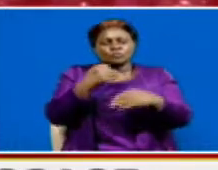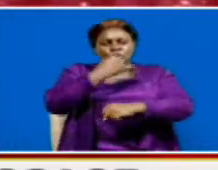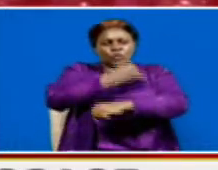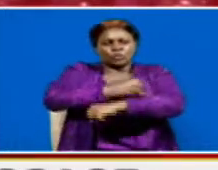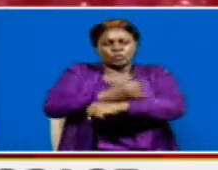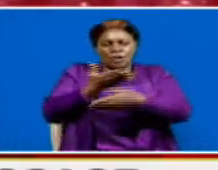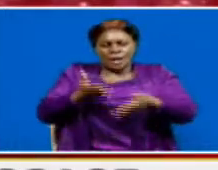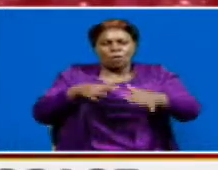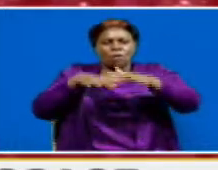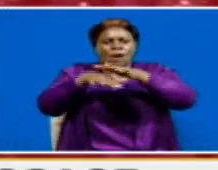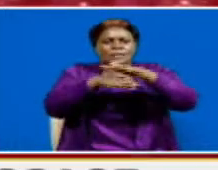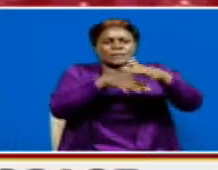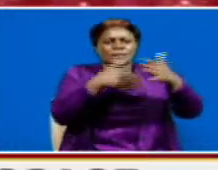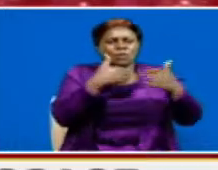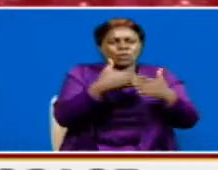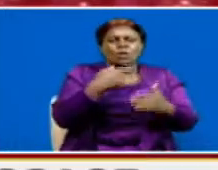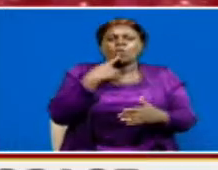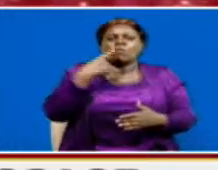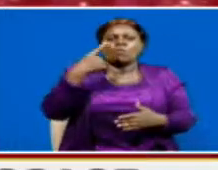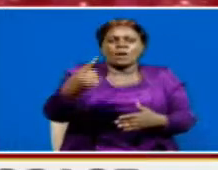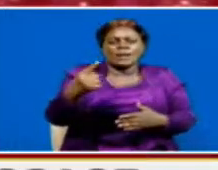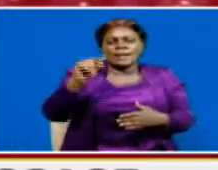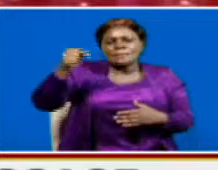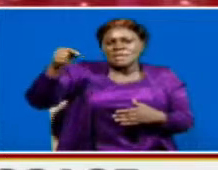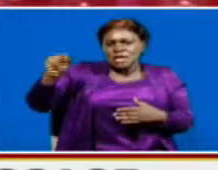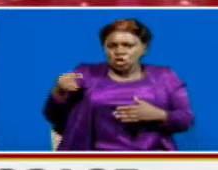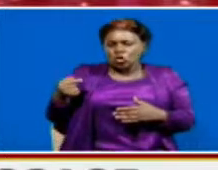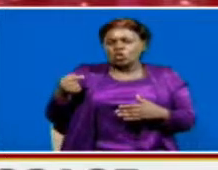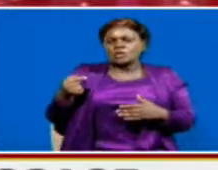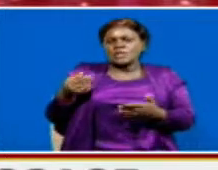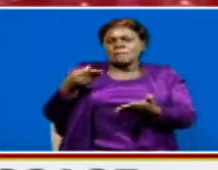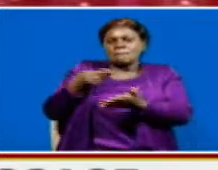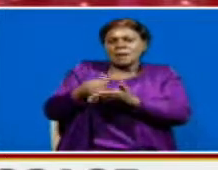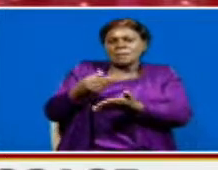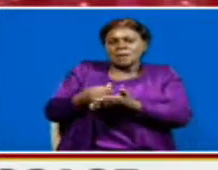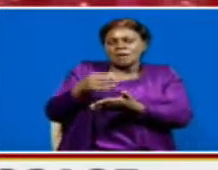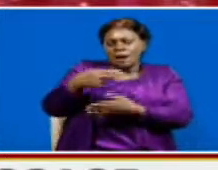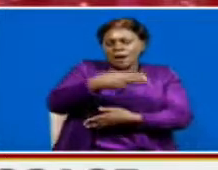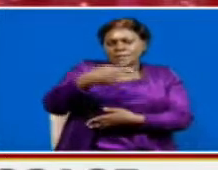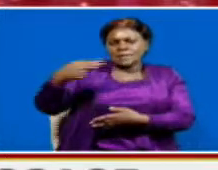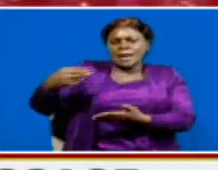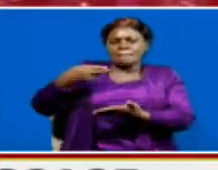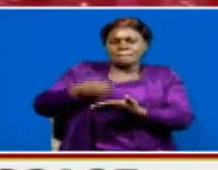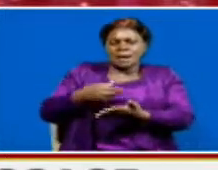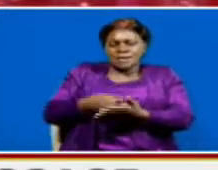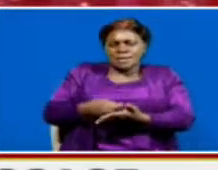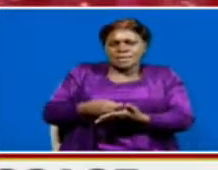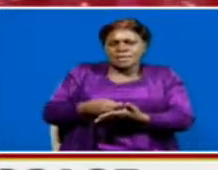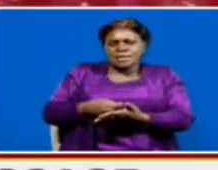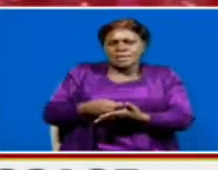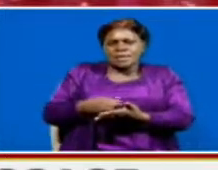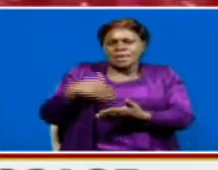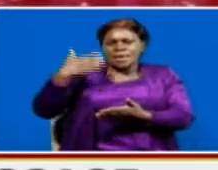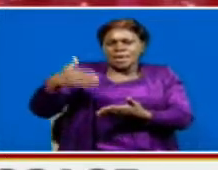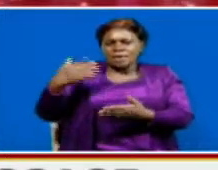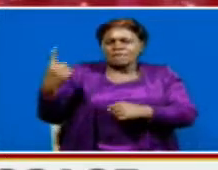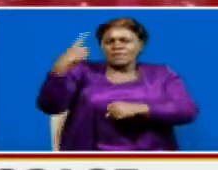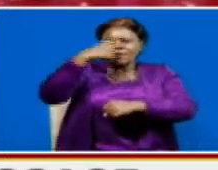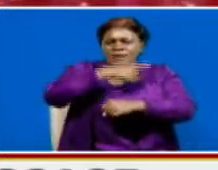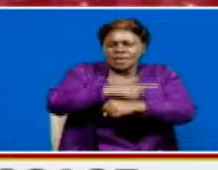now access close to 100 million shillings from the Hustler Fund every single